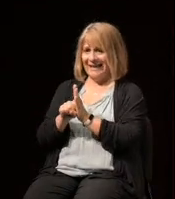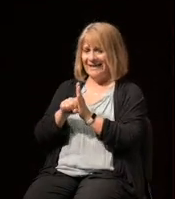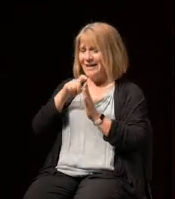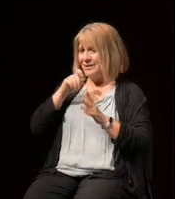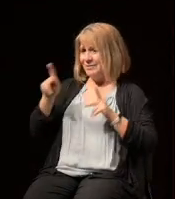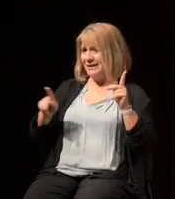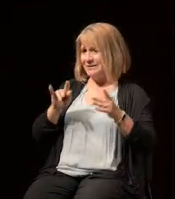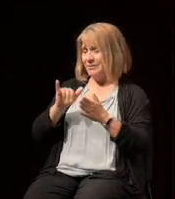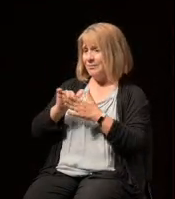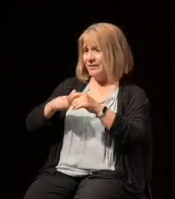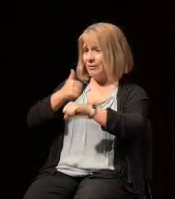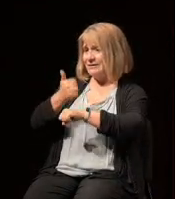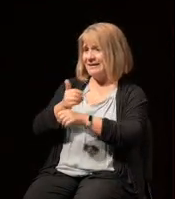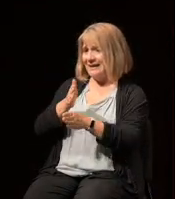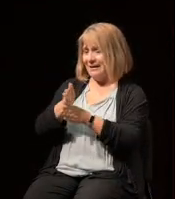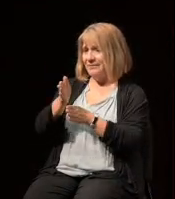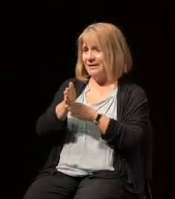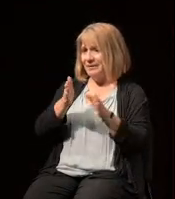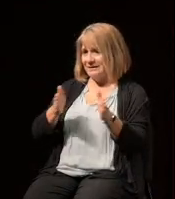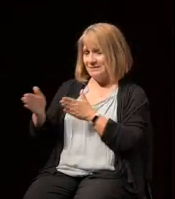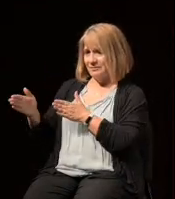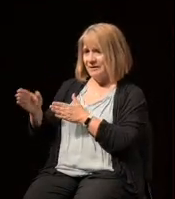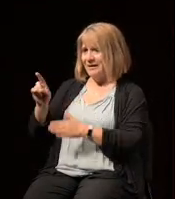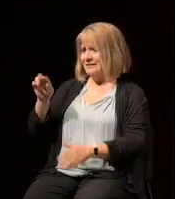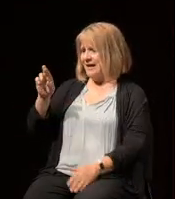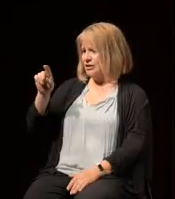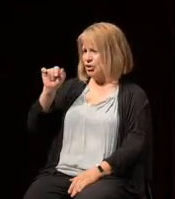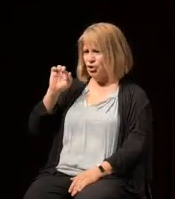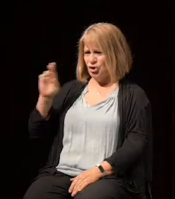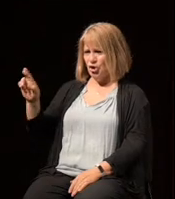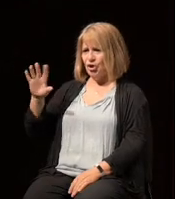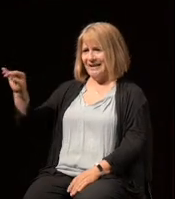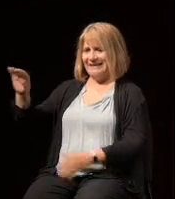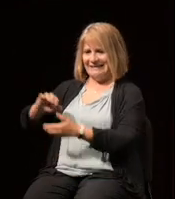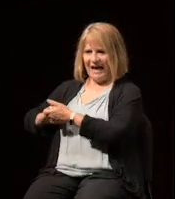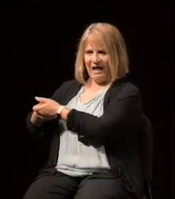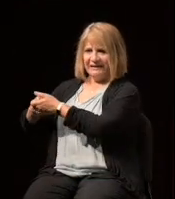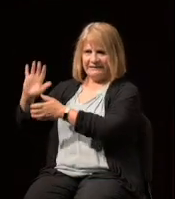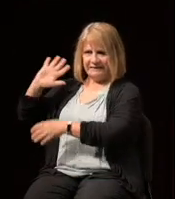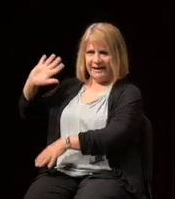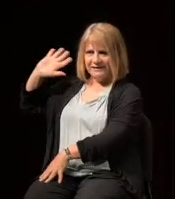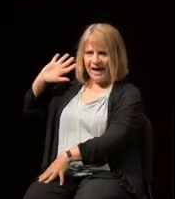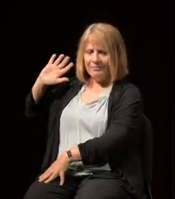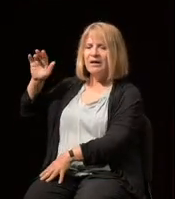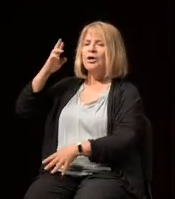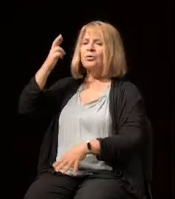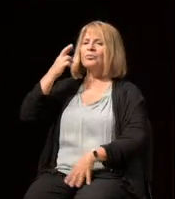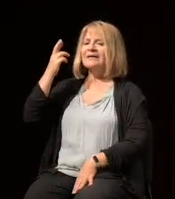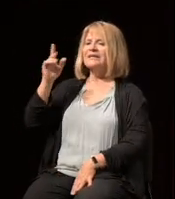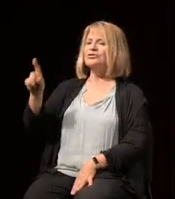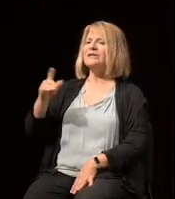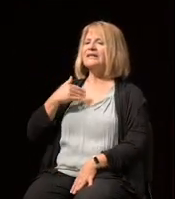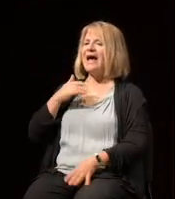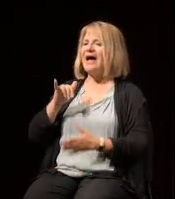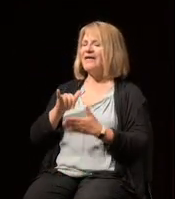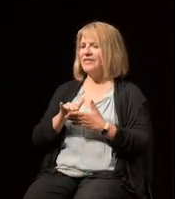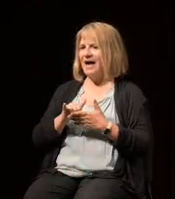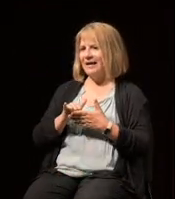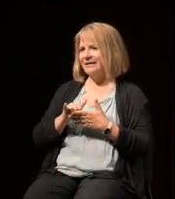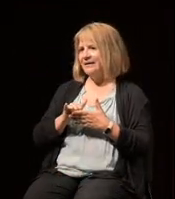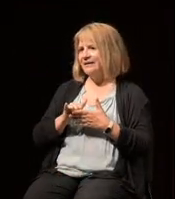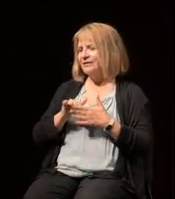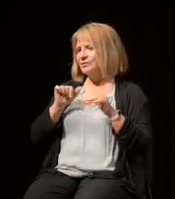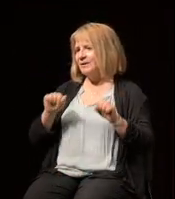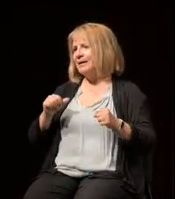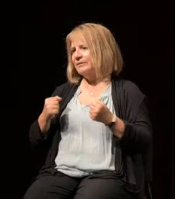the master plan, Dr. Clark Kerr and his colleagues, his contemporaries at the time, realized that we needed to have that in order to support